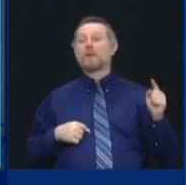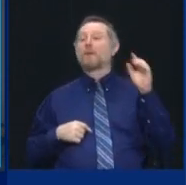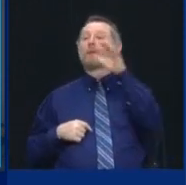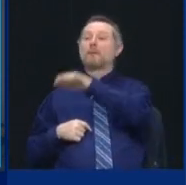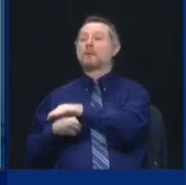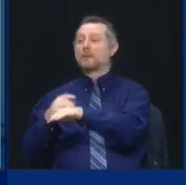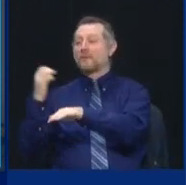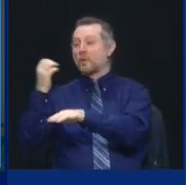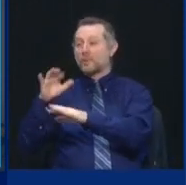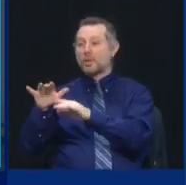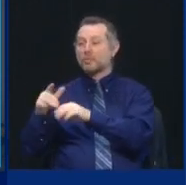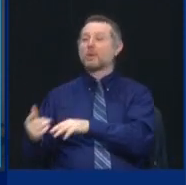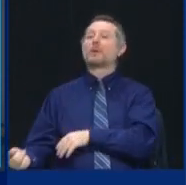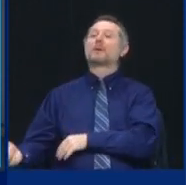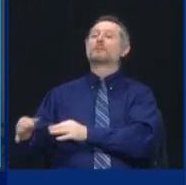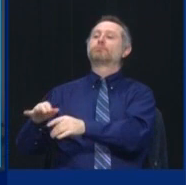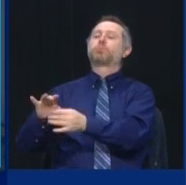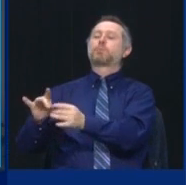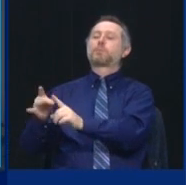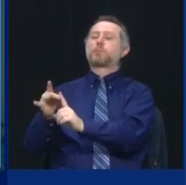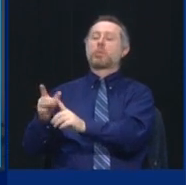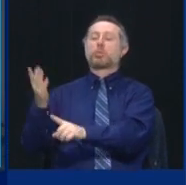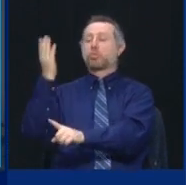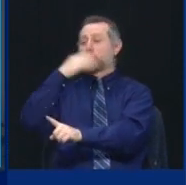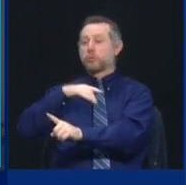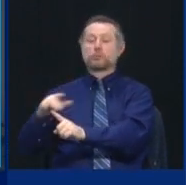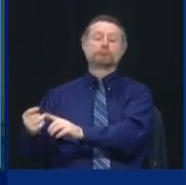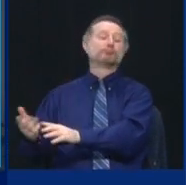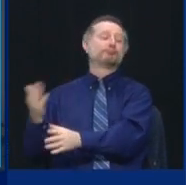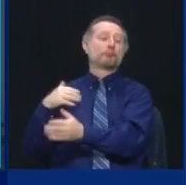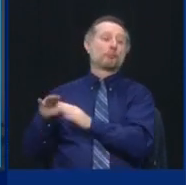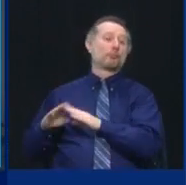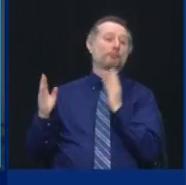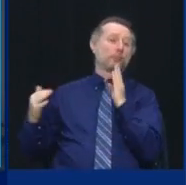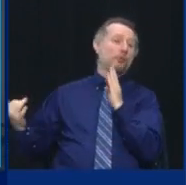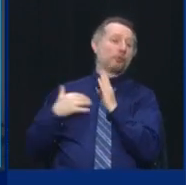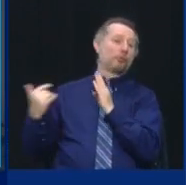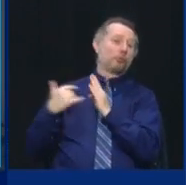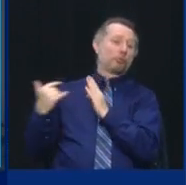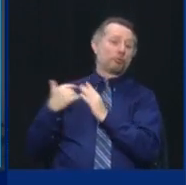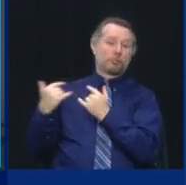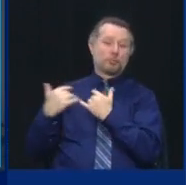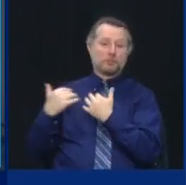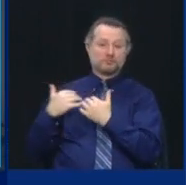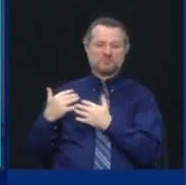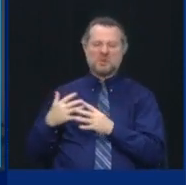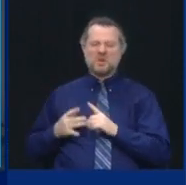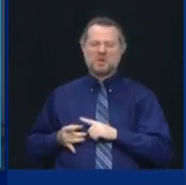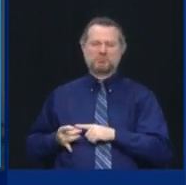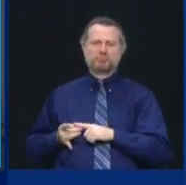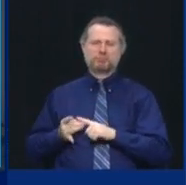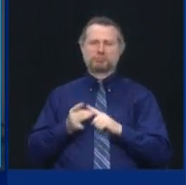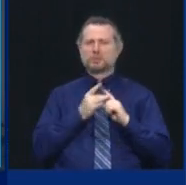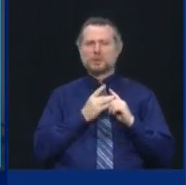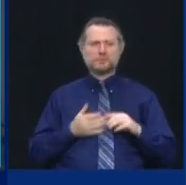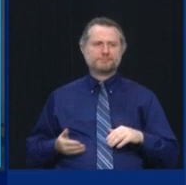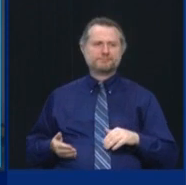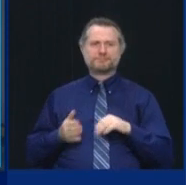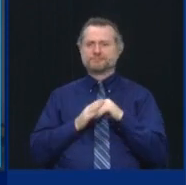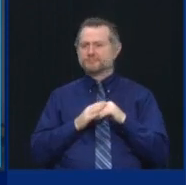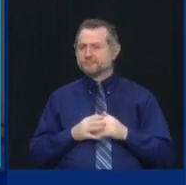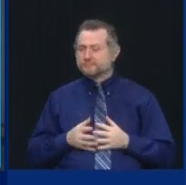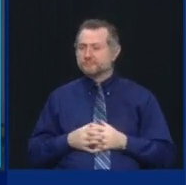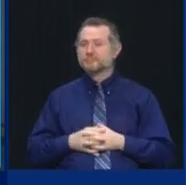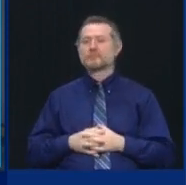Europe. Everybody missed it. And then people had it in Europe and were coming to New York, and